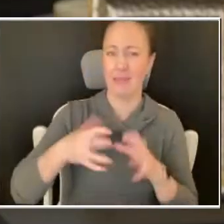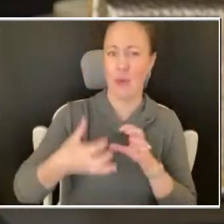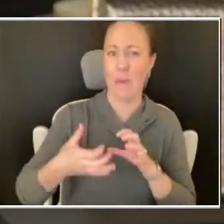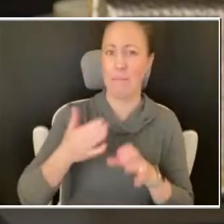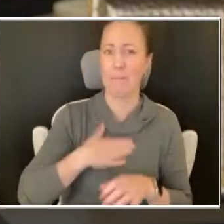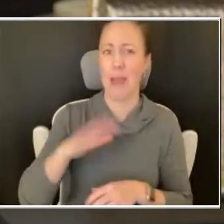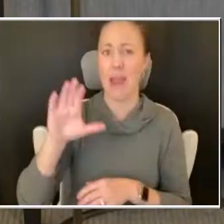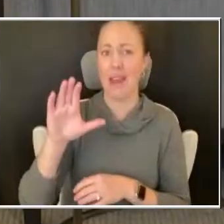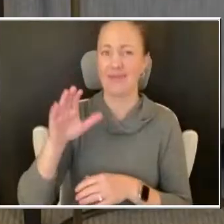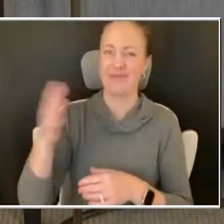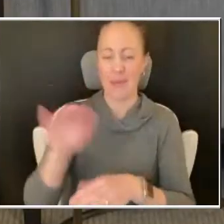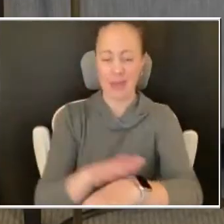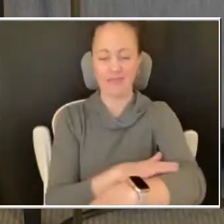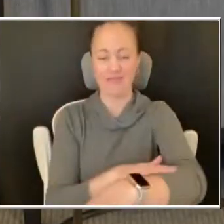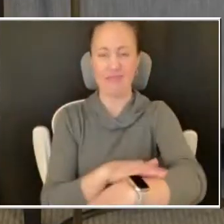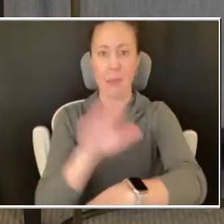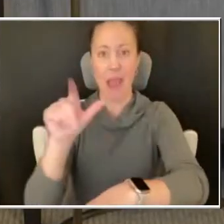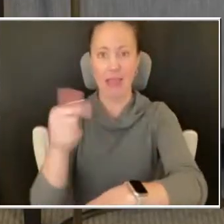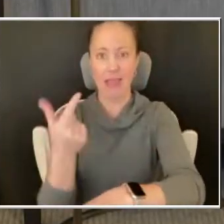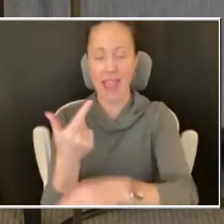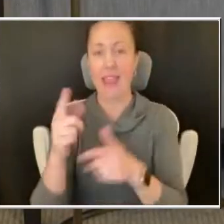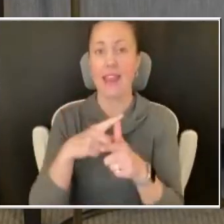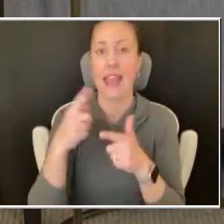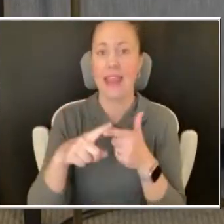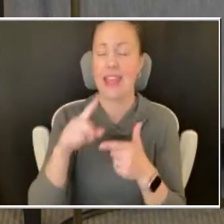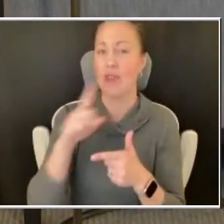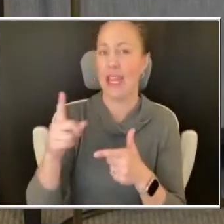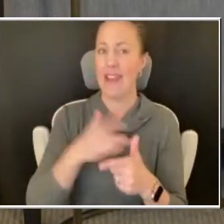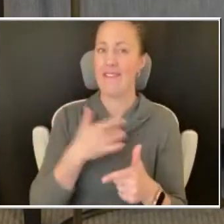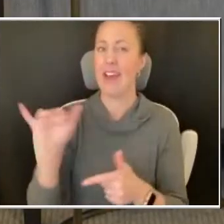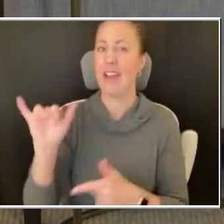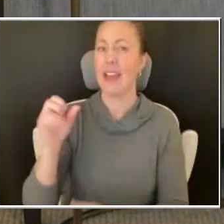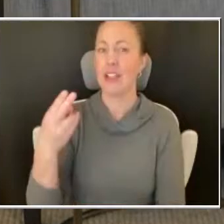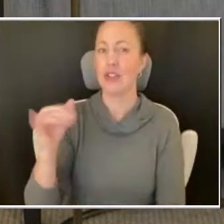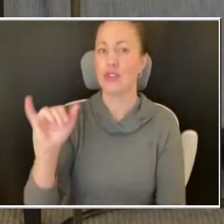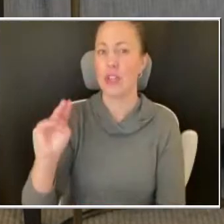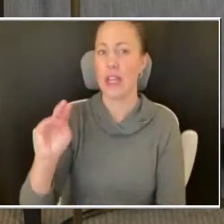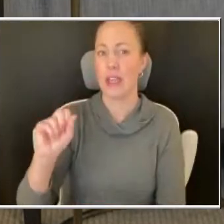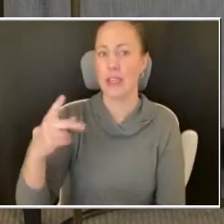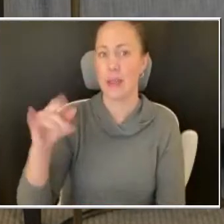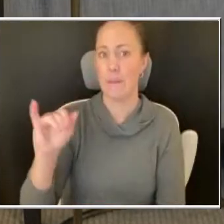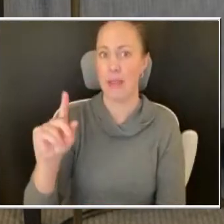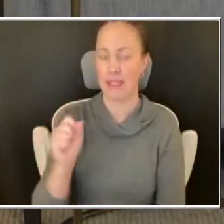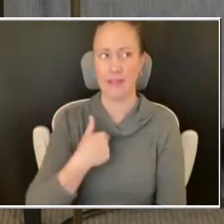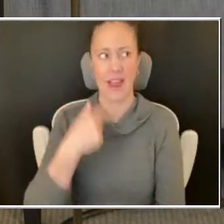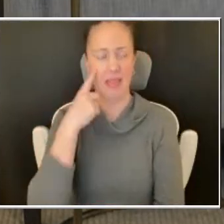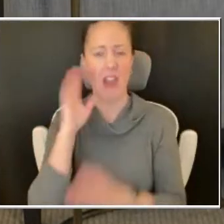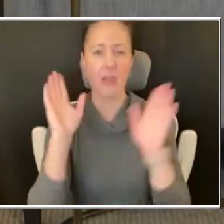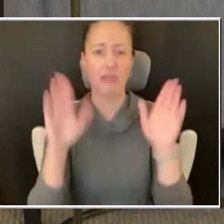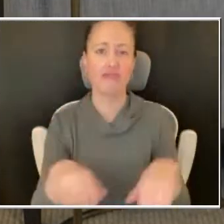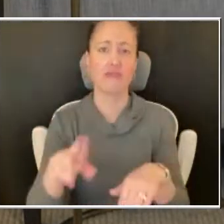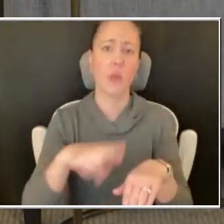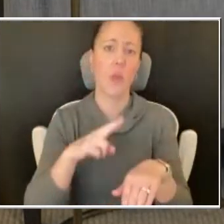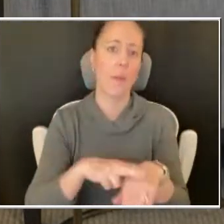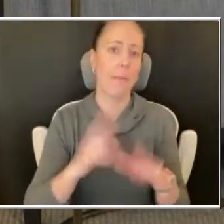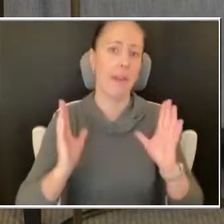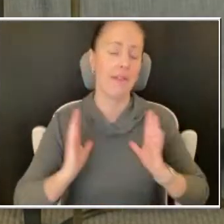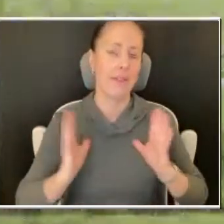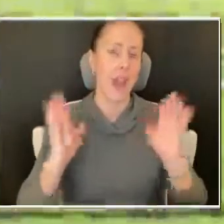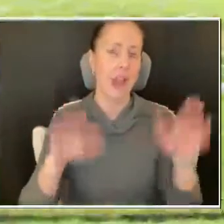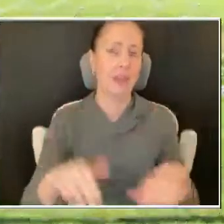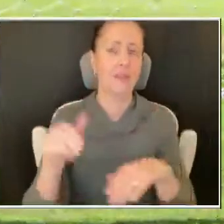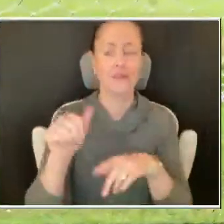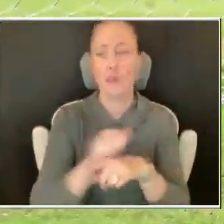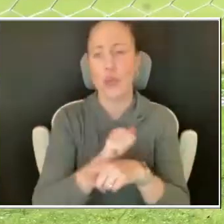of shin splints in my lower legs first, but I just didn't really think anything of it. I was training so many days a week that I was like, okay, this has to be